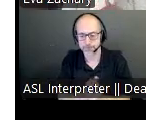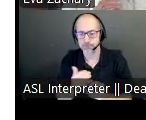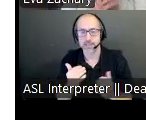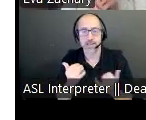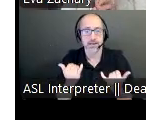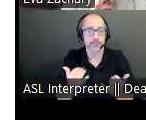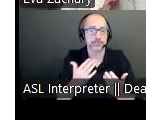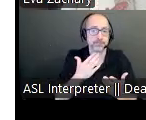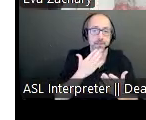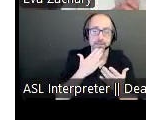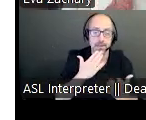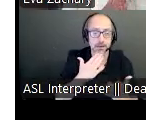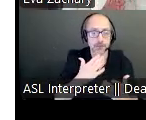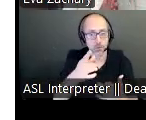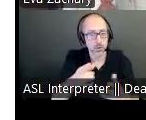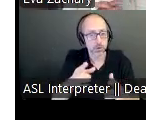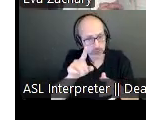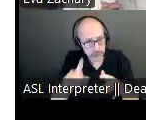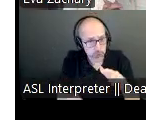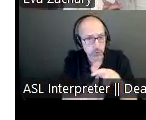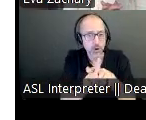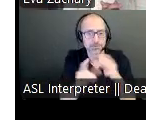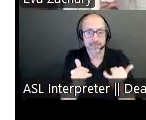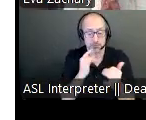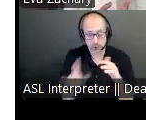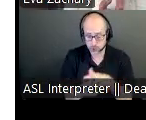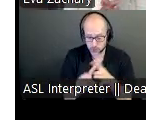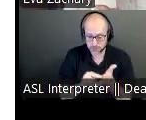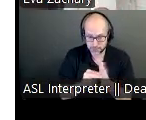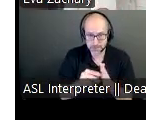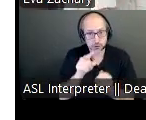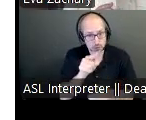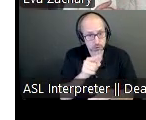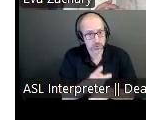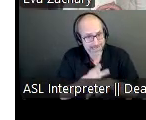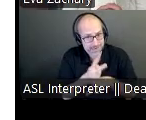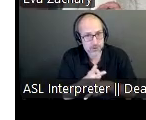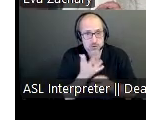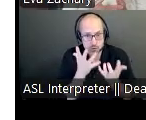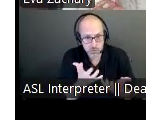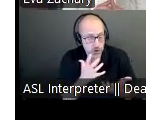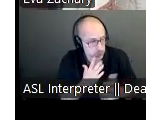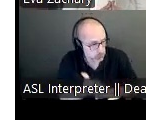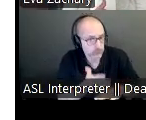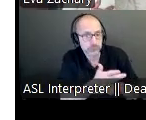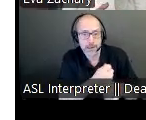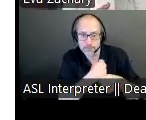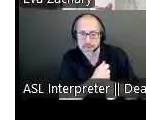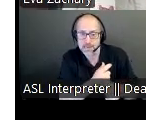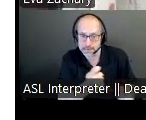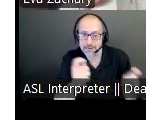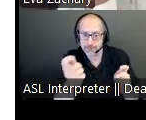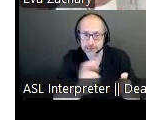today. Your presence shows that you care, that you want to make a difference, and ultimately save a